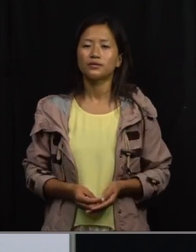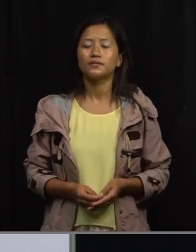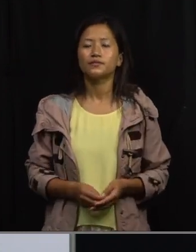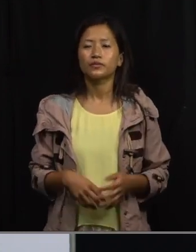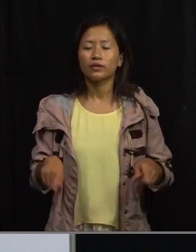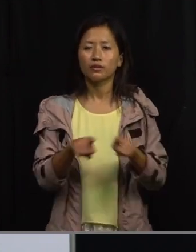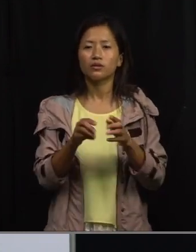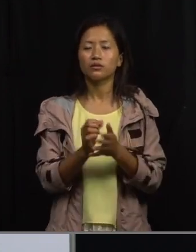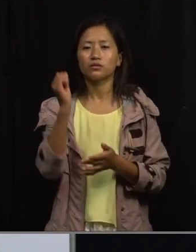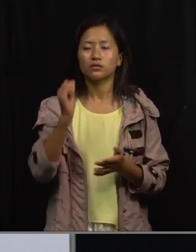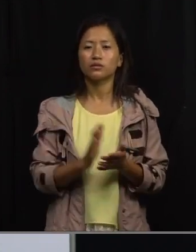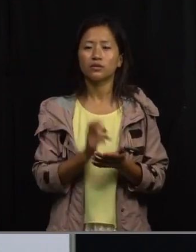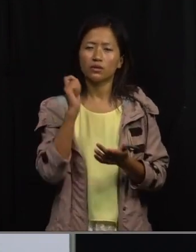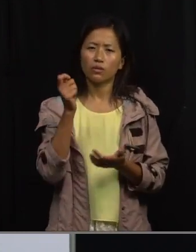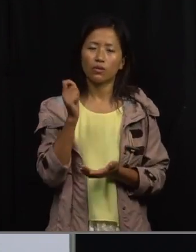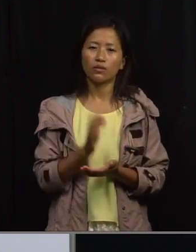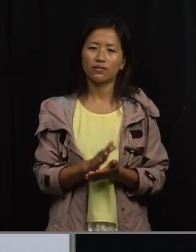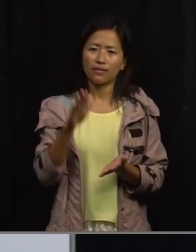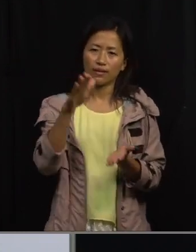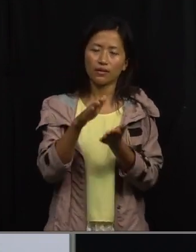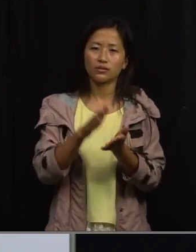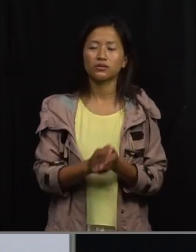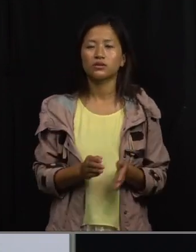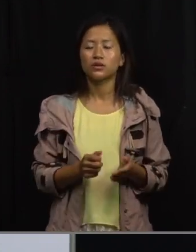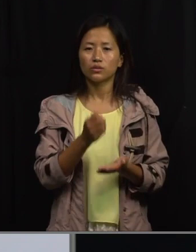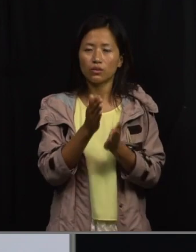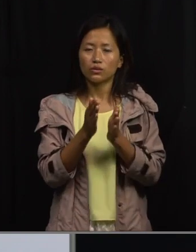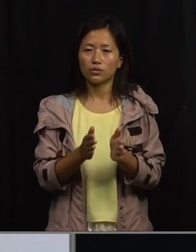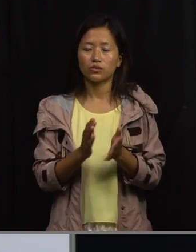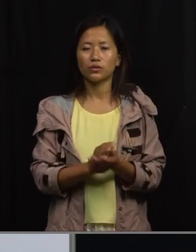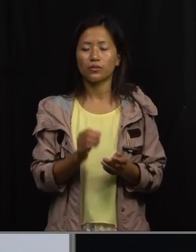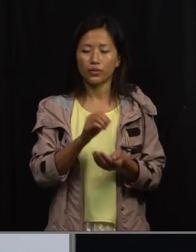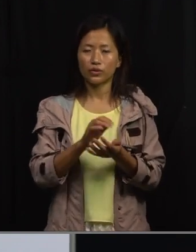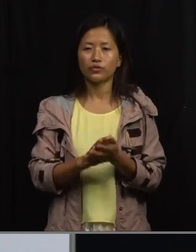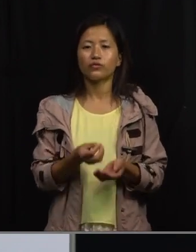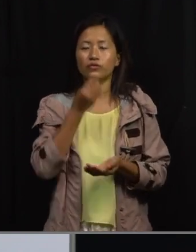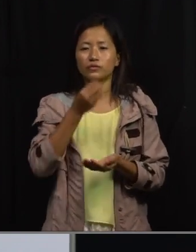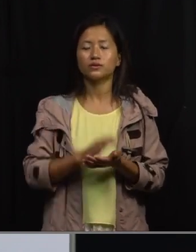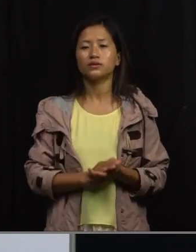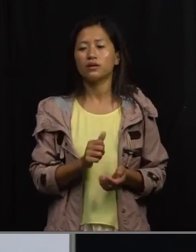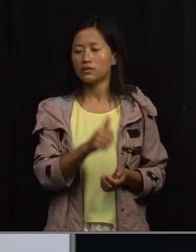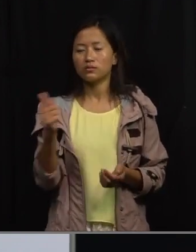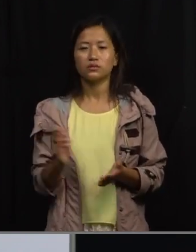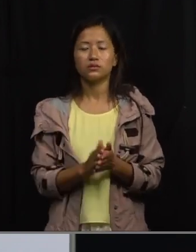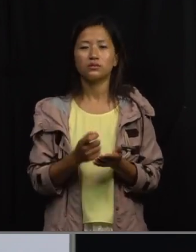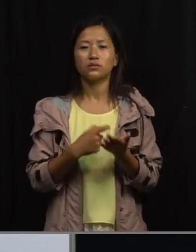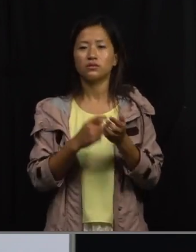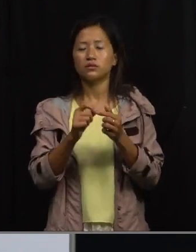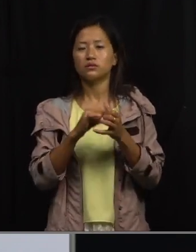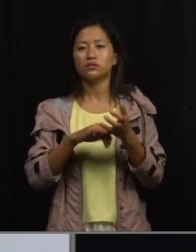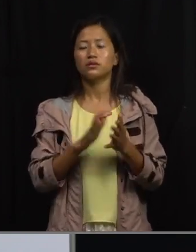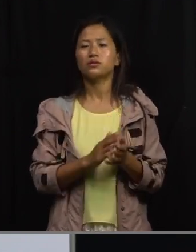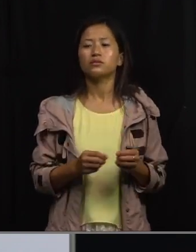And also they have to work less in order to procure their food. And the other reason why they didn't shift